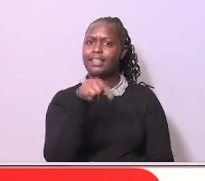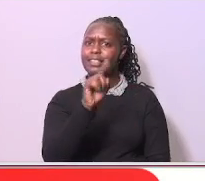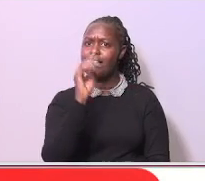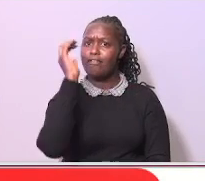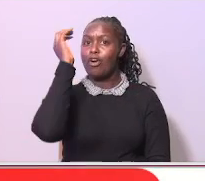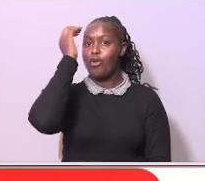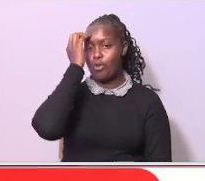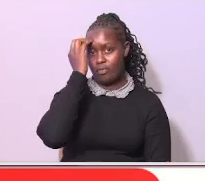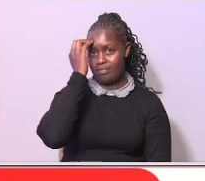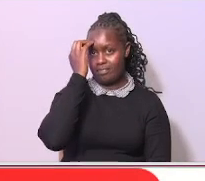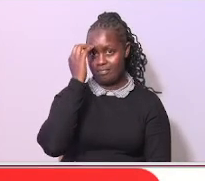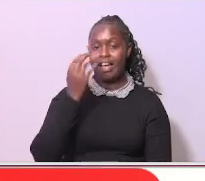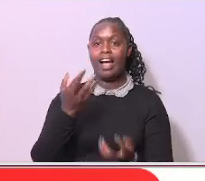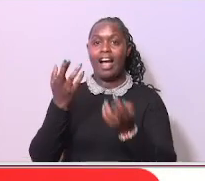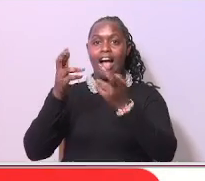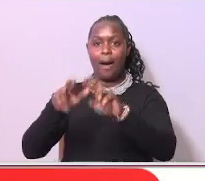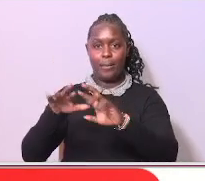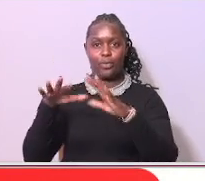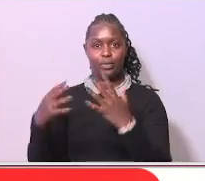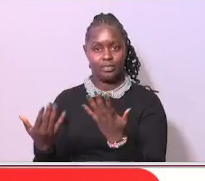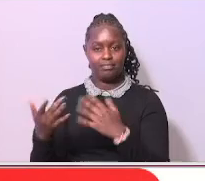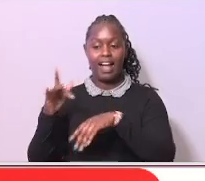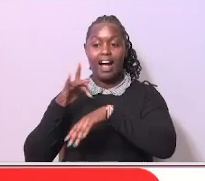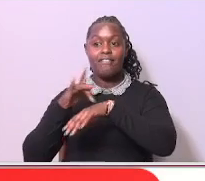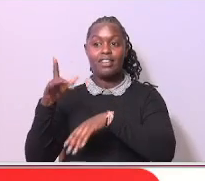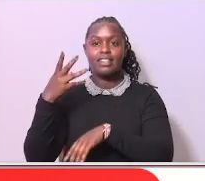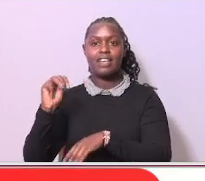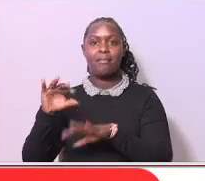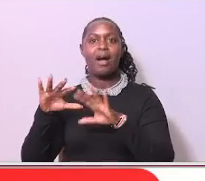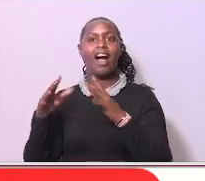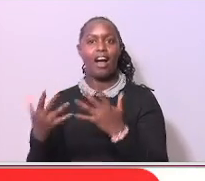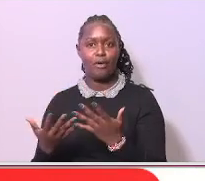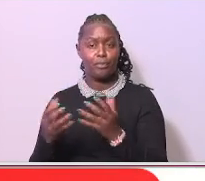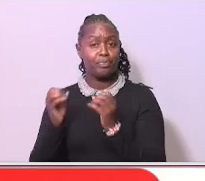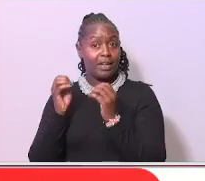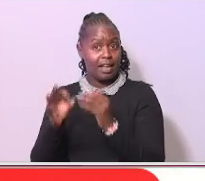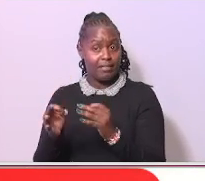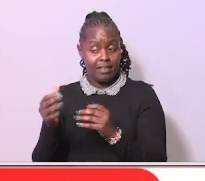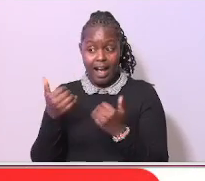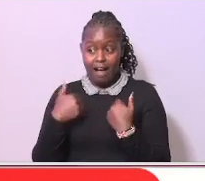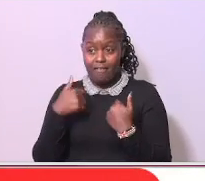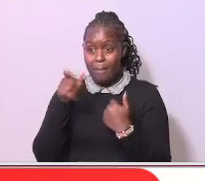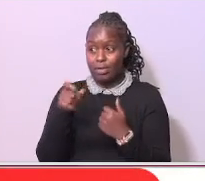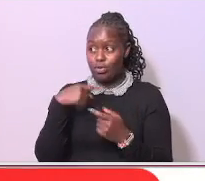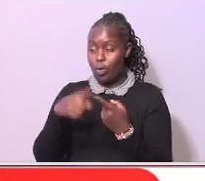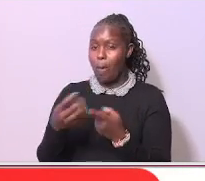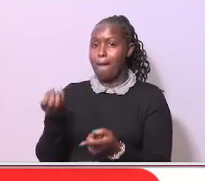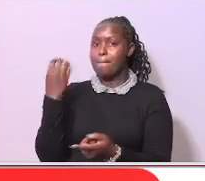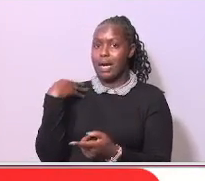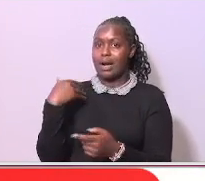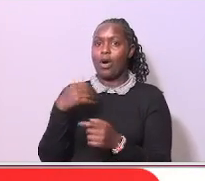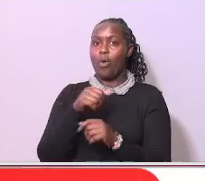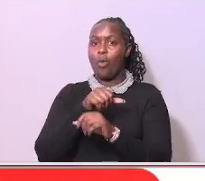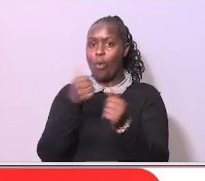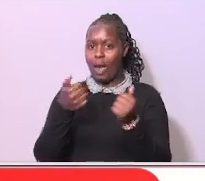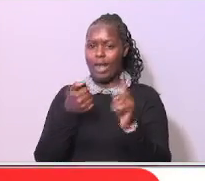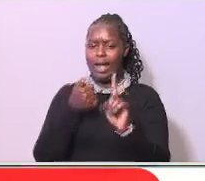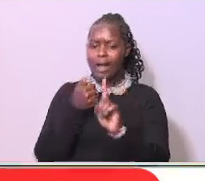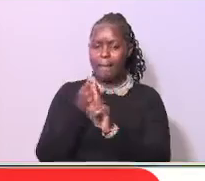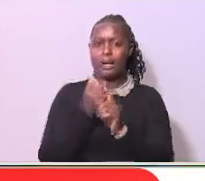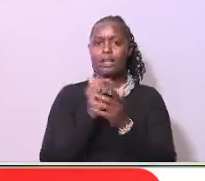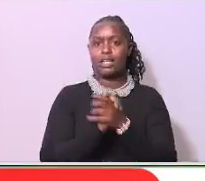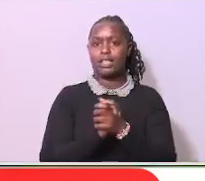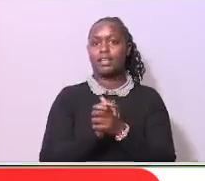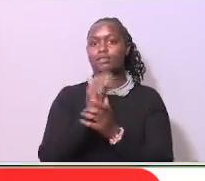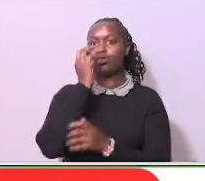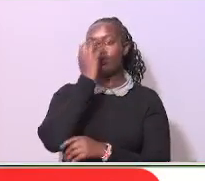na mambo yaliyofanyika kwake na kwa hivyo kama kuna mtu anaelewa sana effect ama impact ya handshake ni yeye.